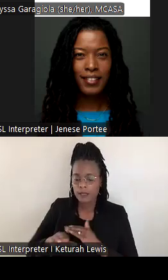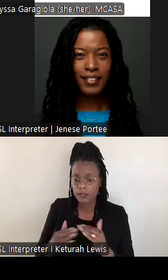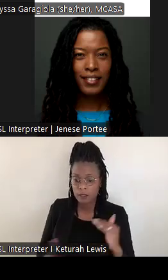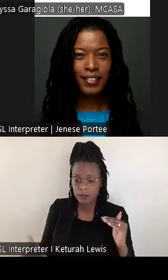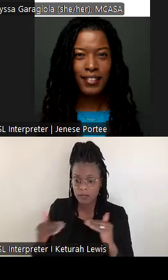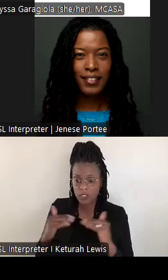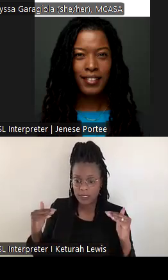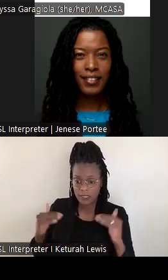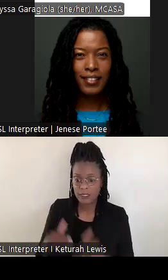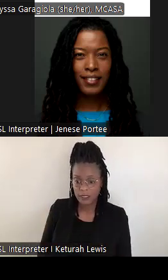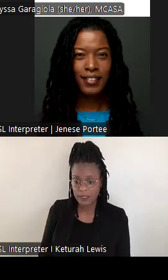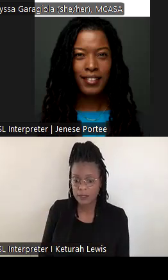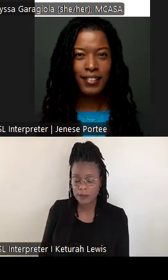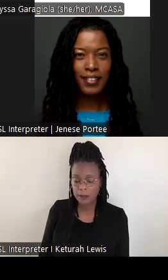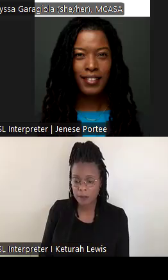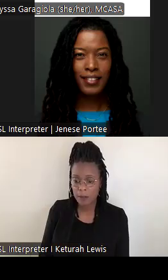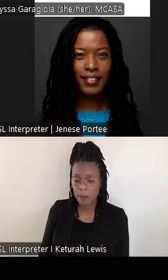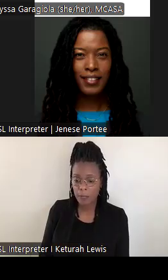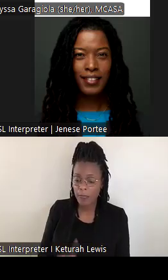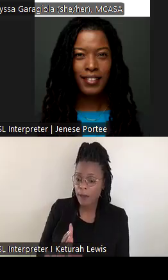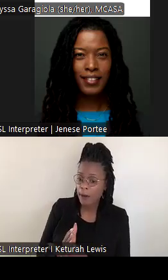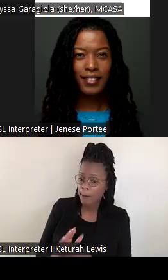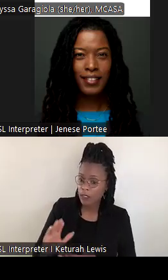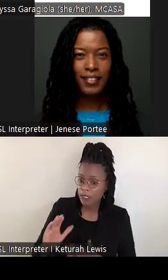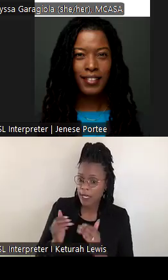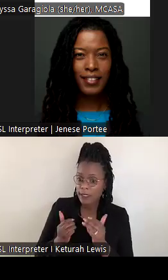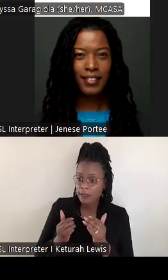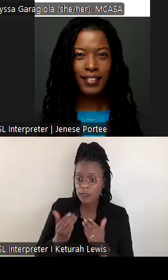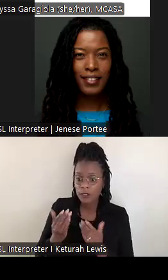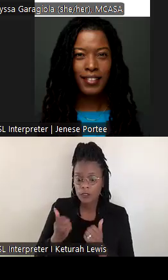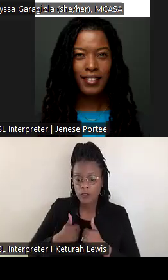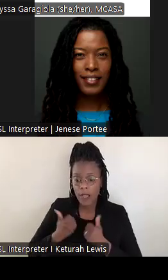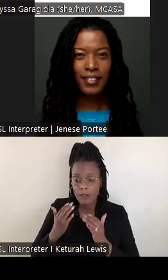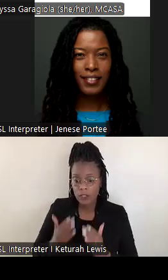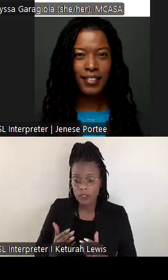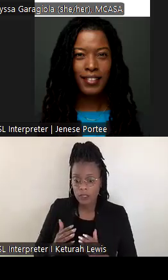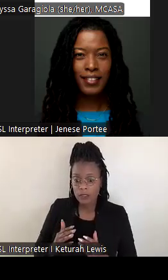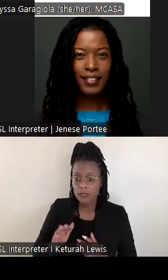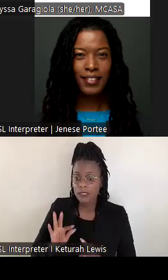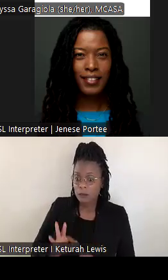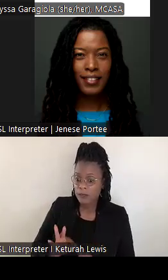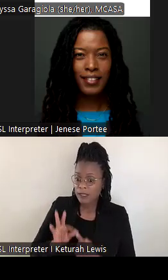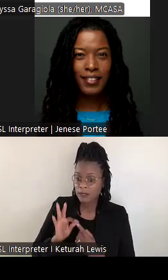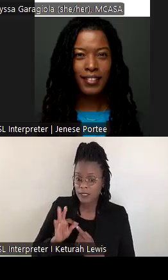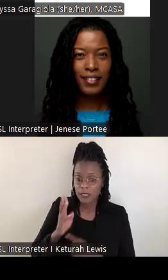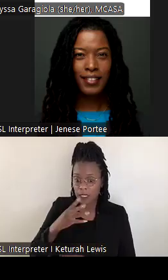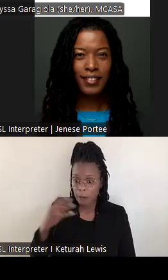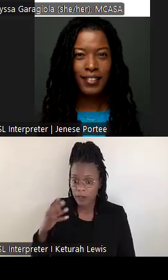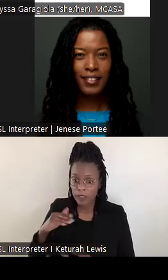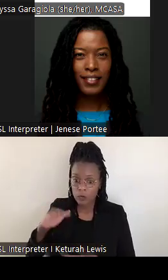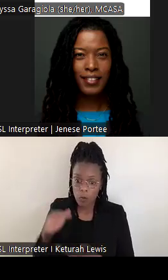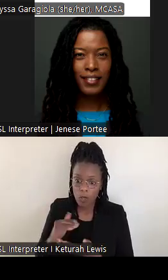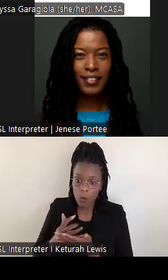justice. Marginalized survivors, particularly immigrants or low-income individuals, often face